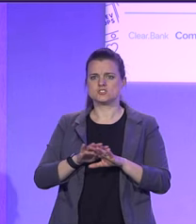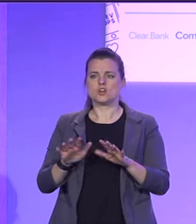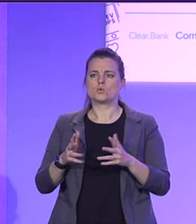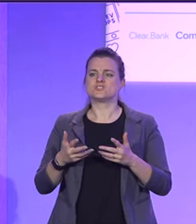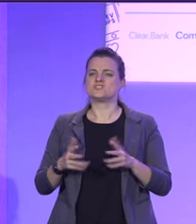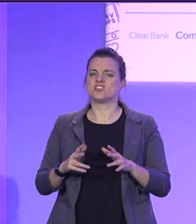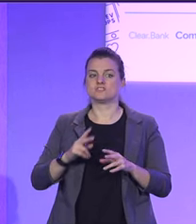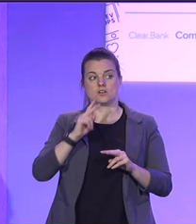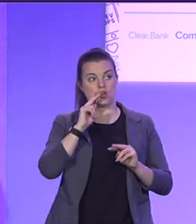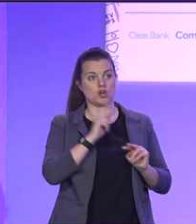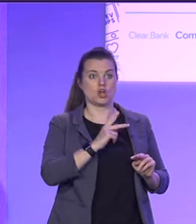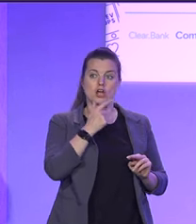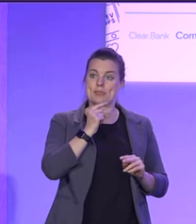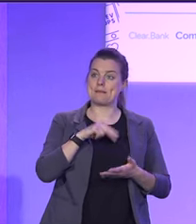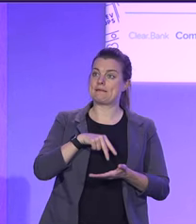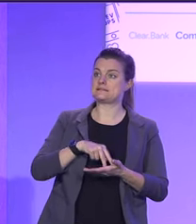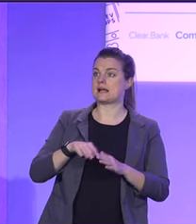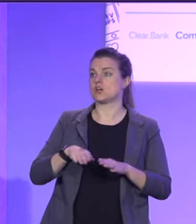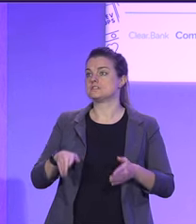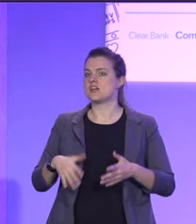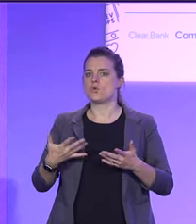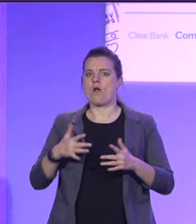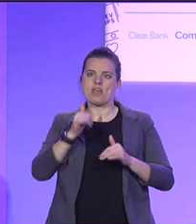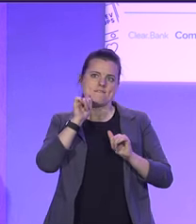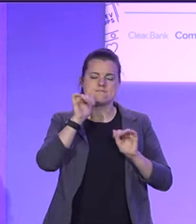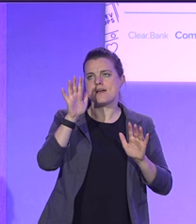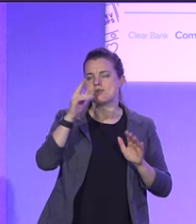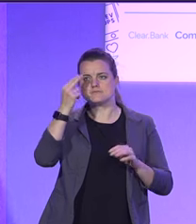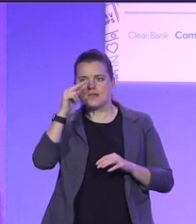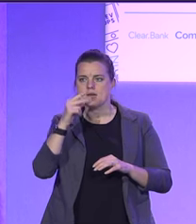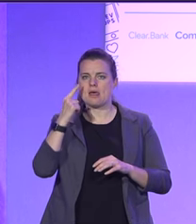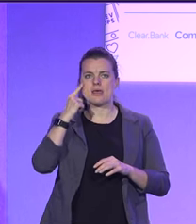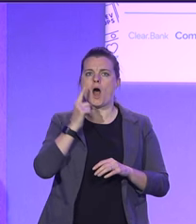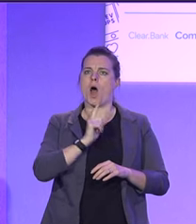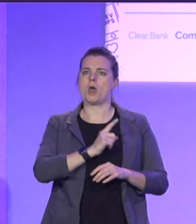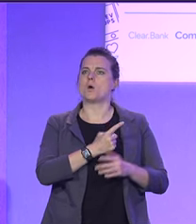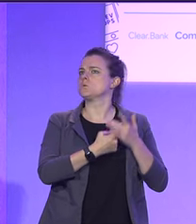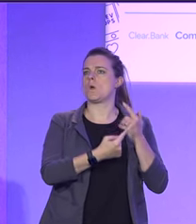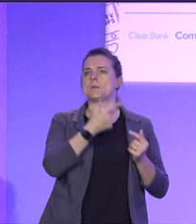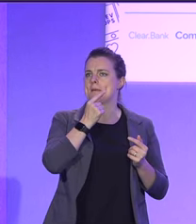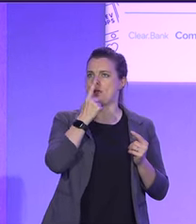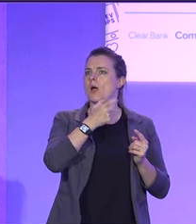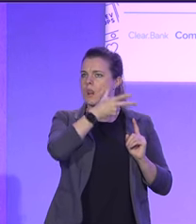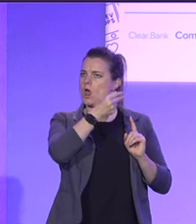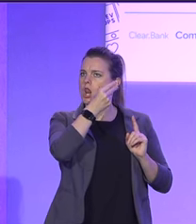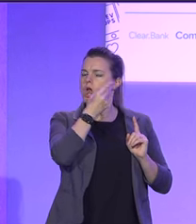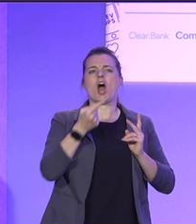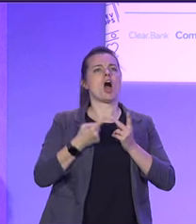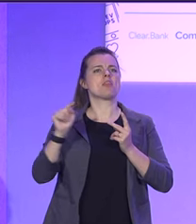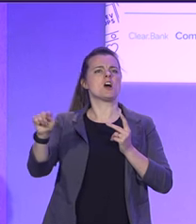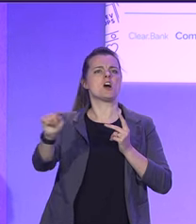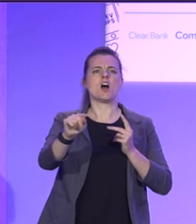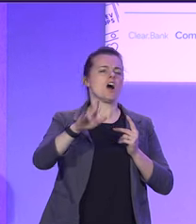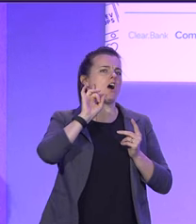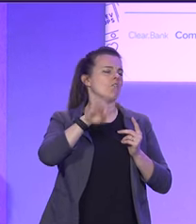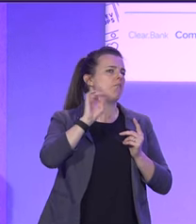people standing on stage or the ones with the biggest names and think those are the only people you can learn from. Every single human in this room has something to